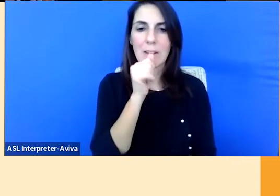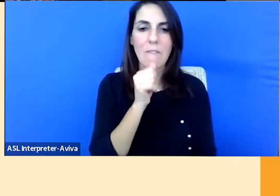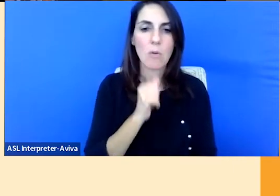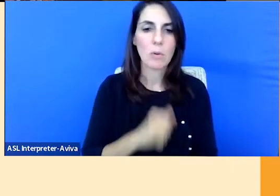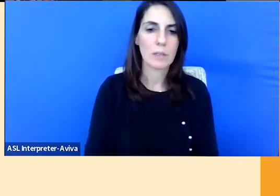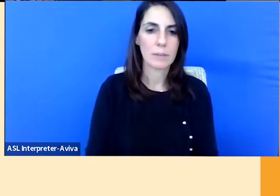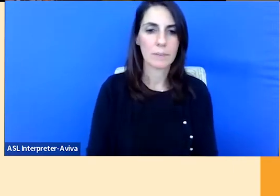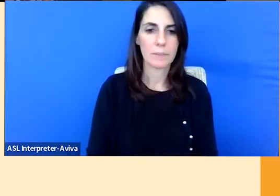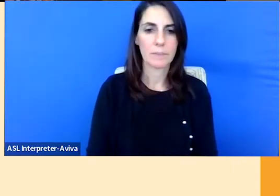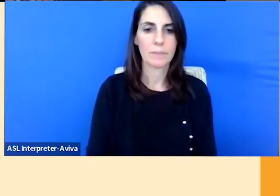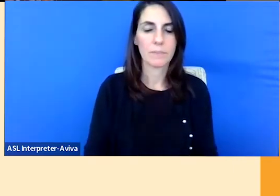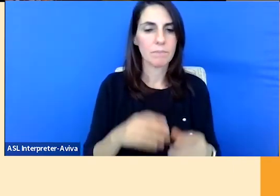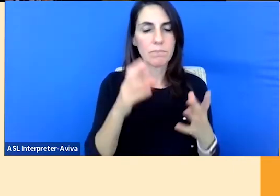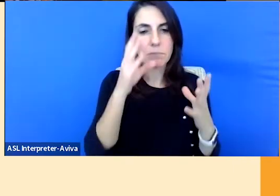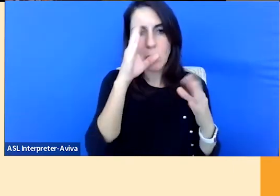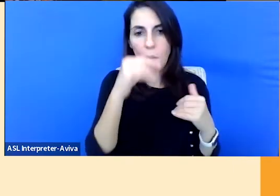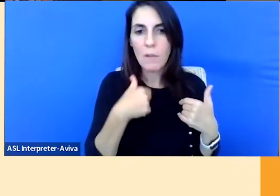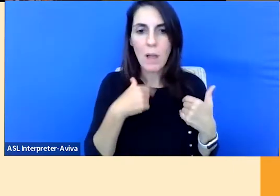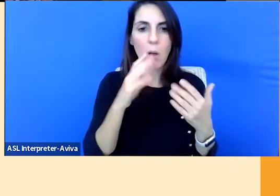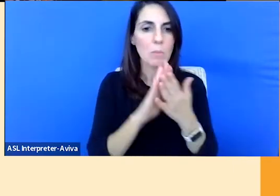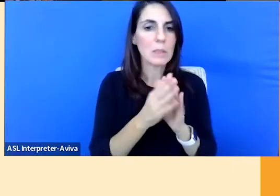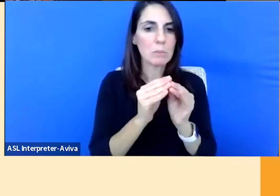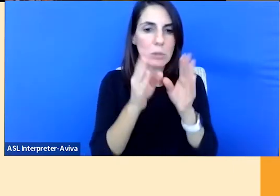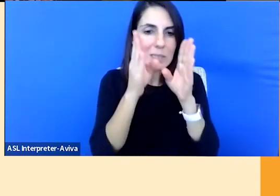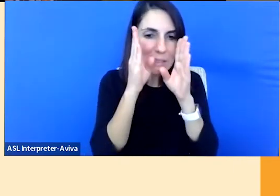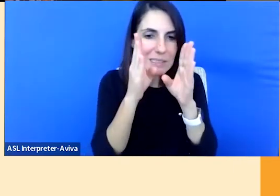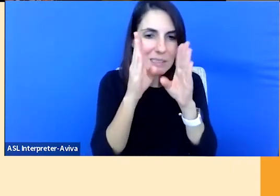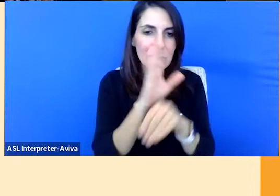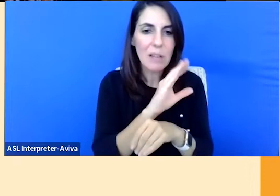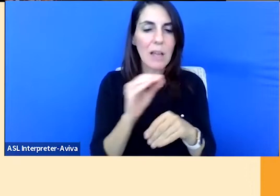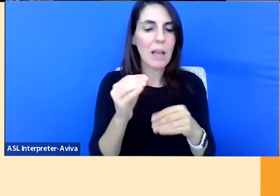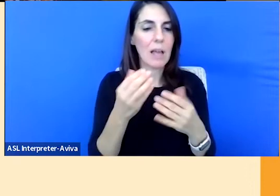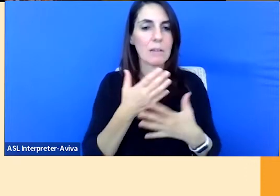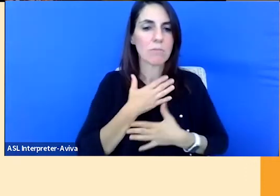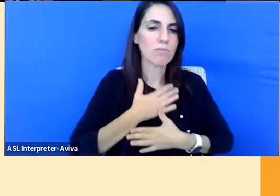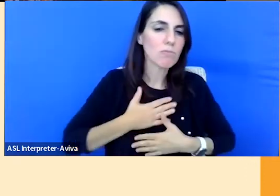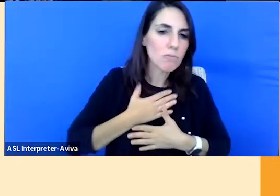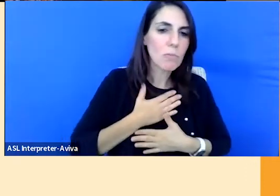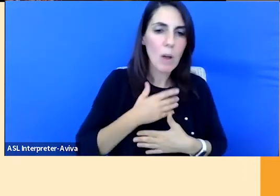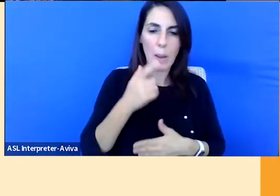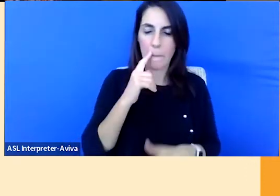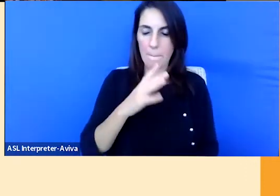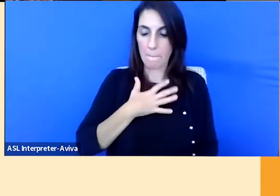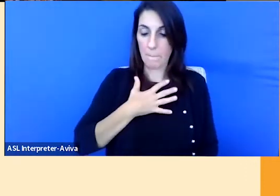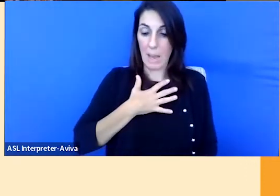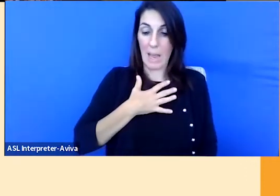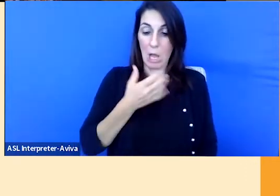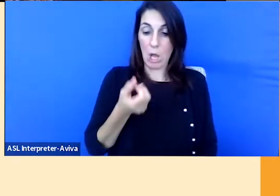May I be attentive and grateful for my own joy and well-being.